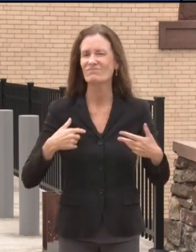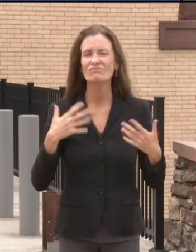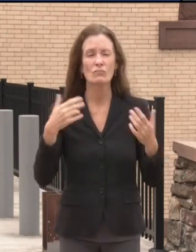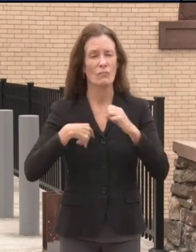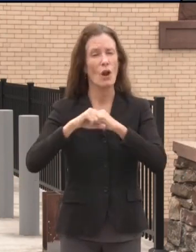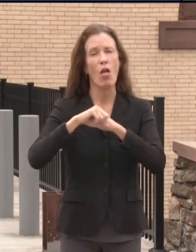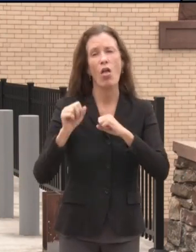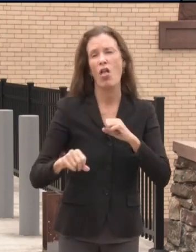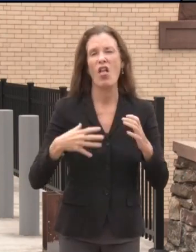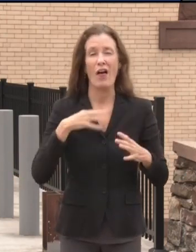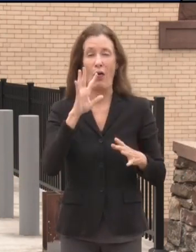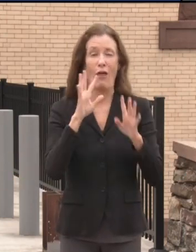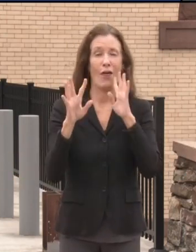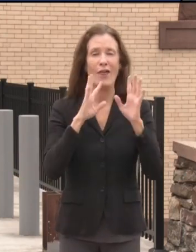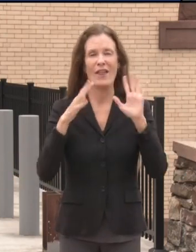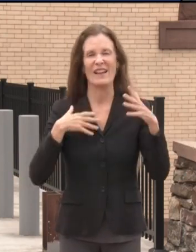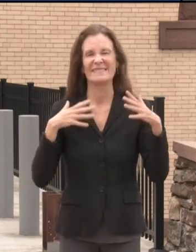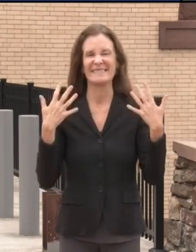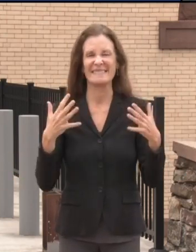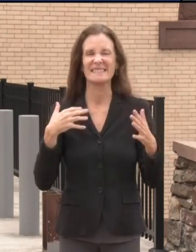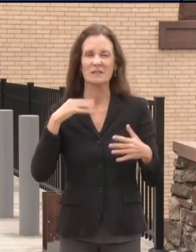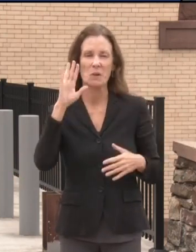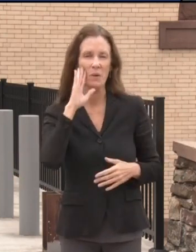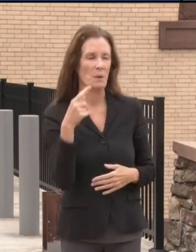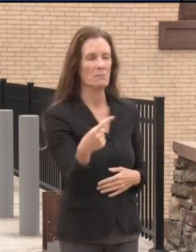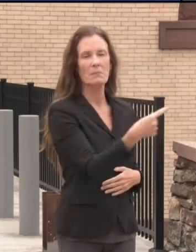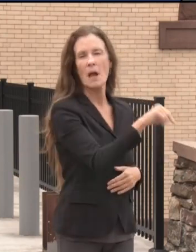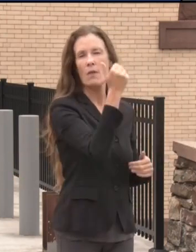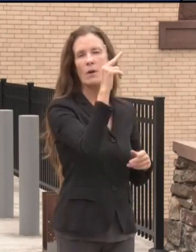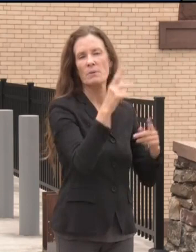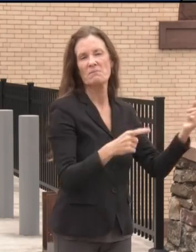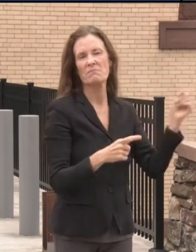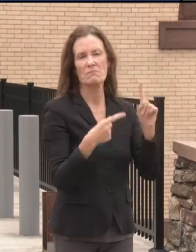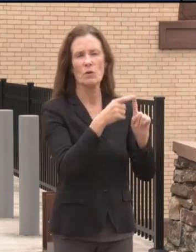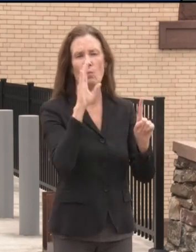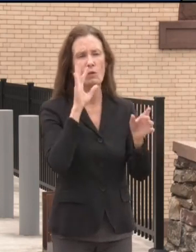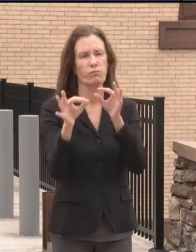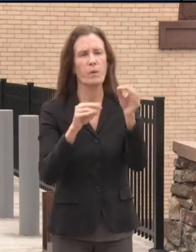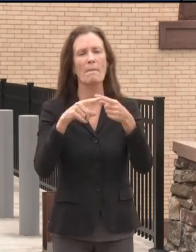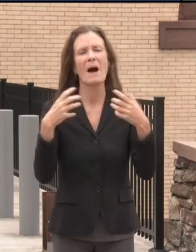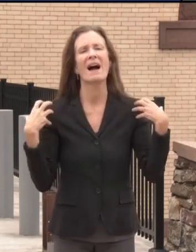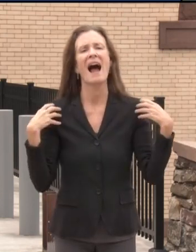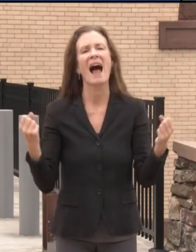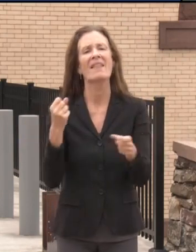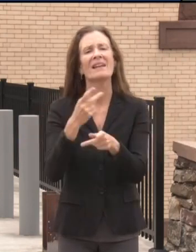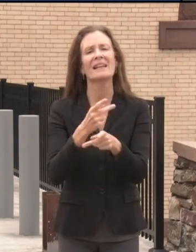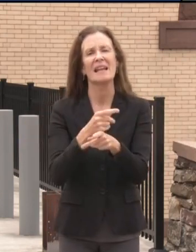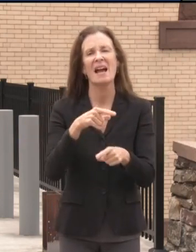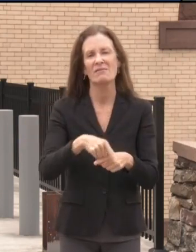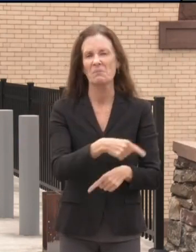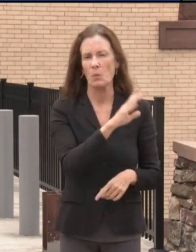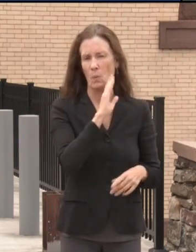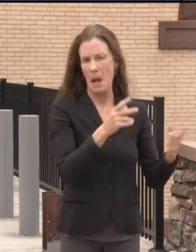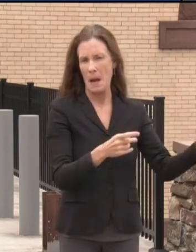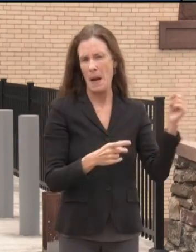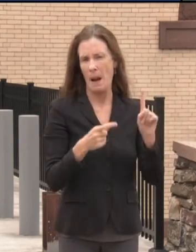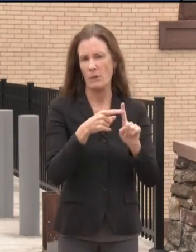someone who knows intimately about the health care of working people in the Commonwealth of